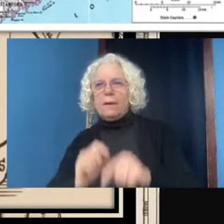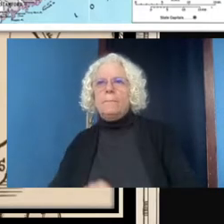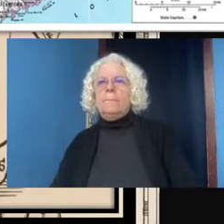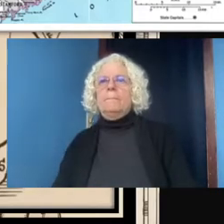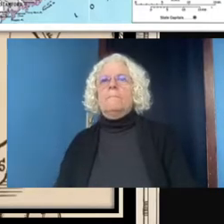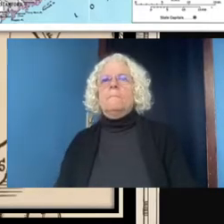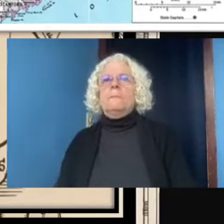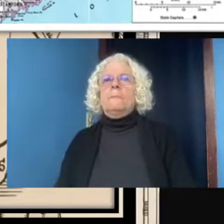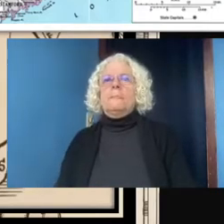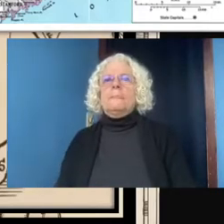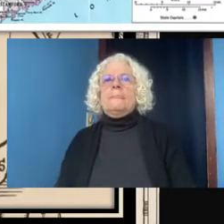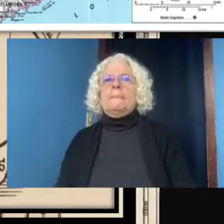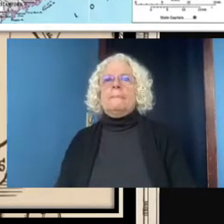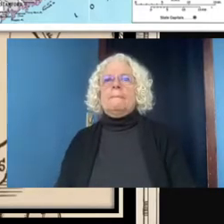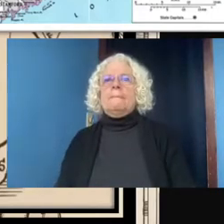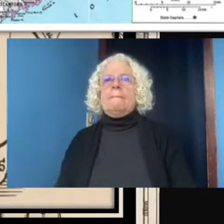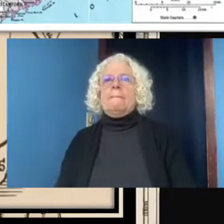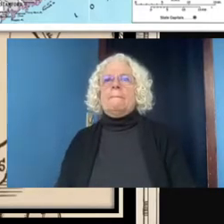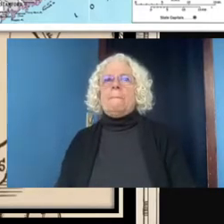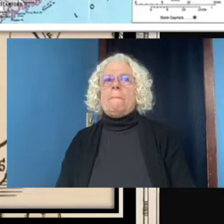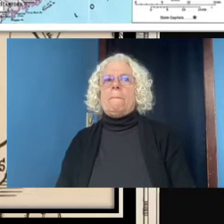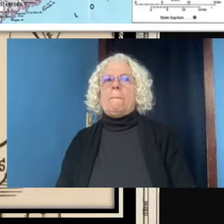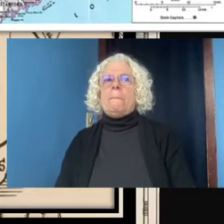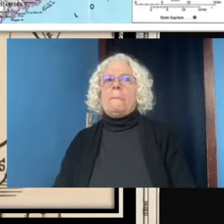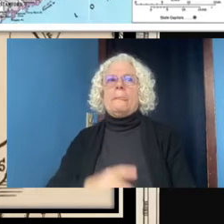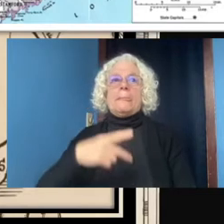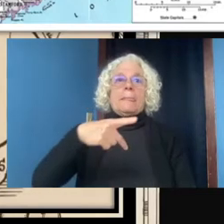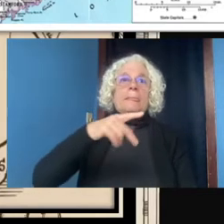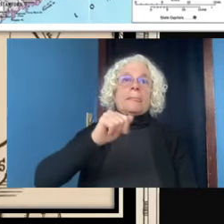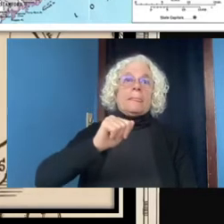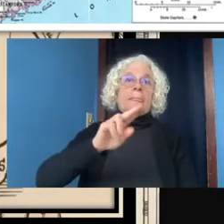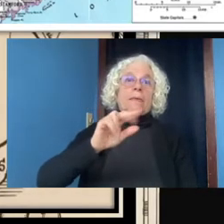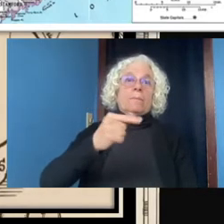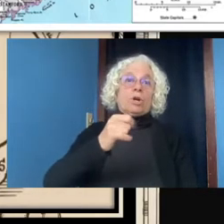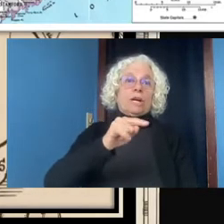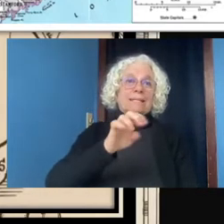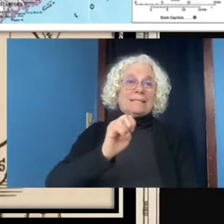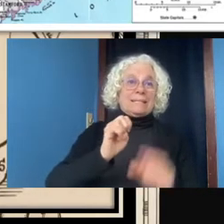The Siwanogs, you know, the Pagusset, the